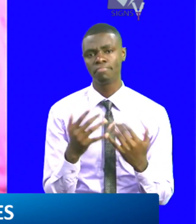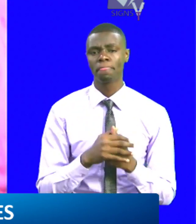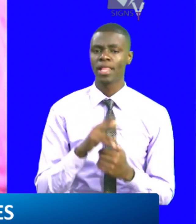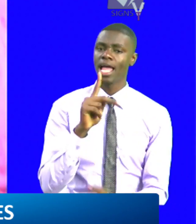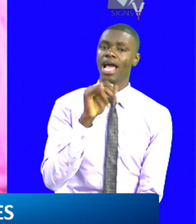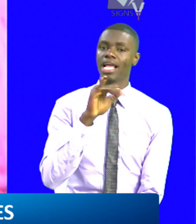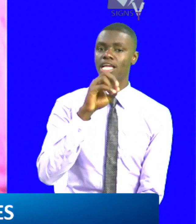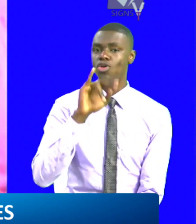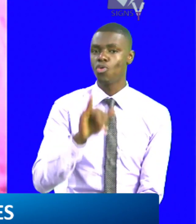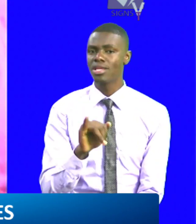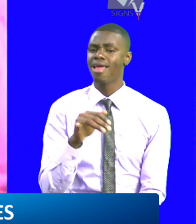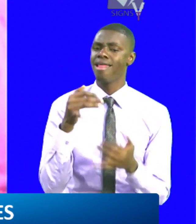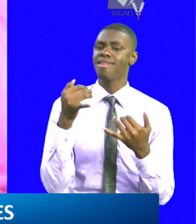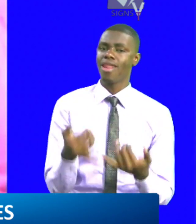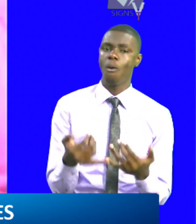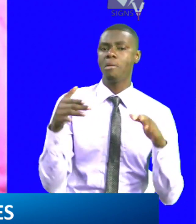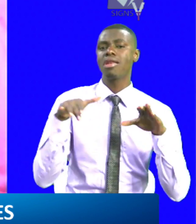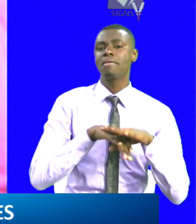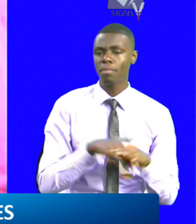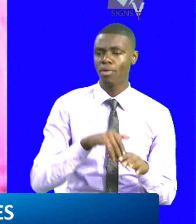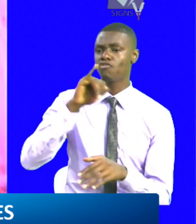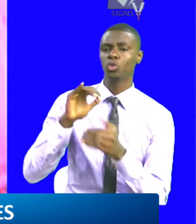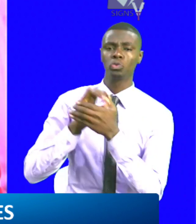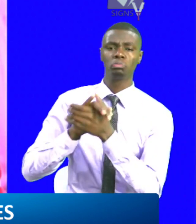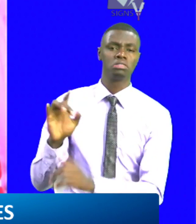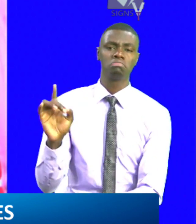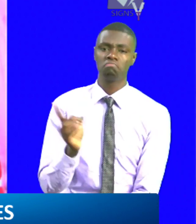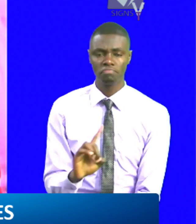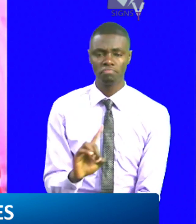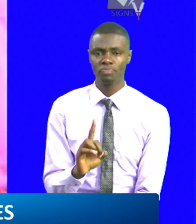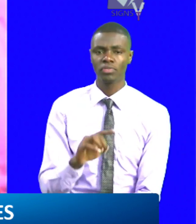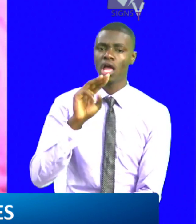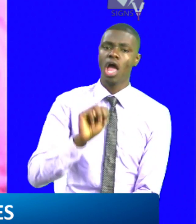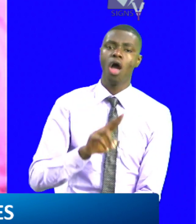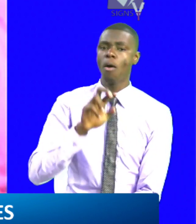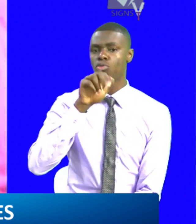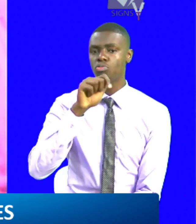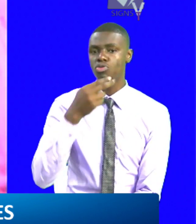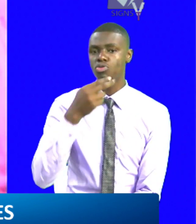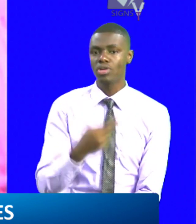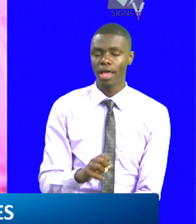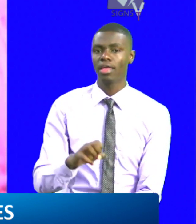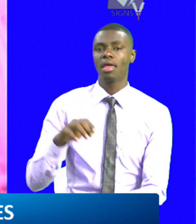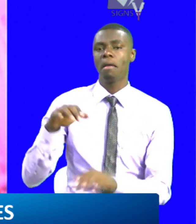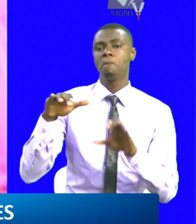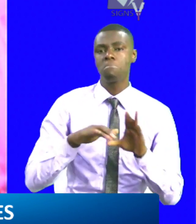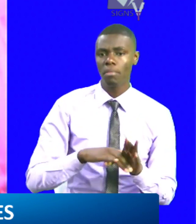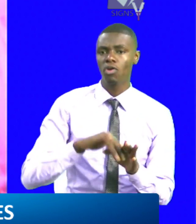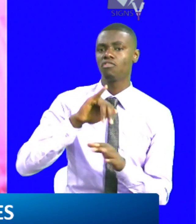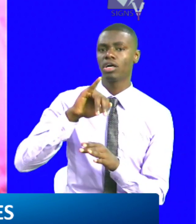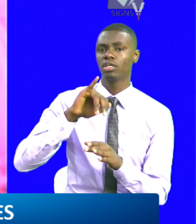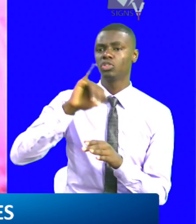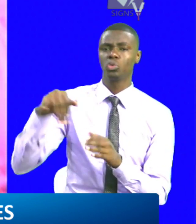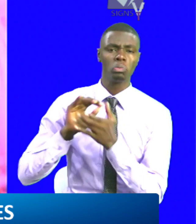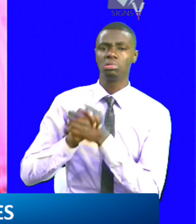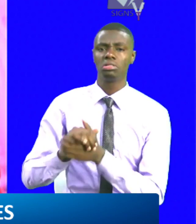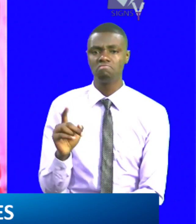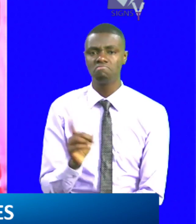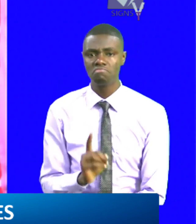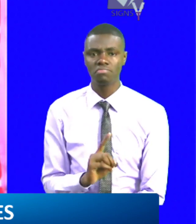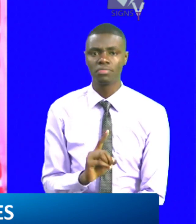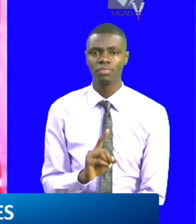mahali sisi wana Nairobi nasi tunasema enough is enough. And away from that story now to